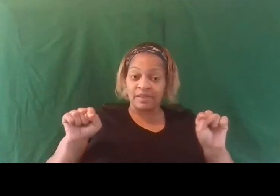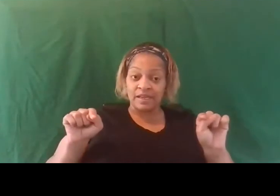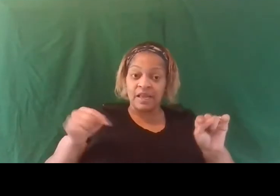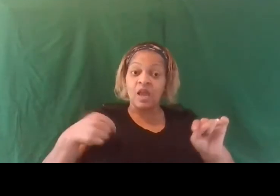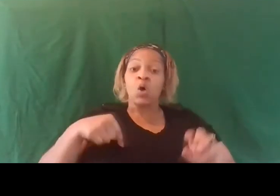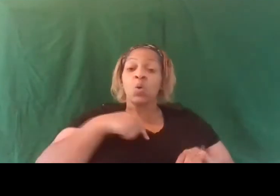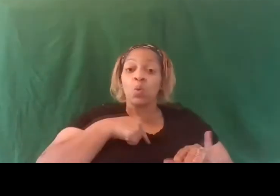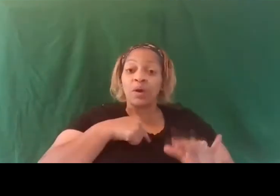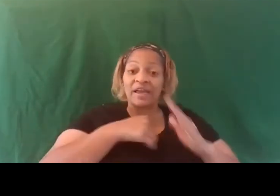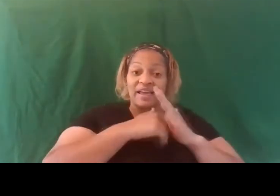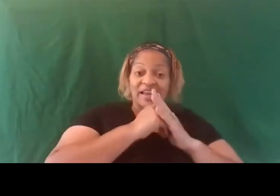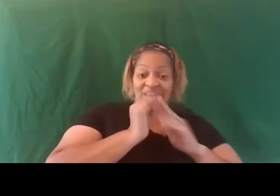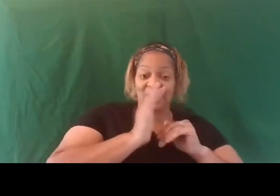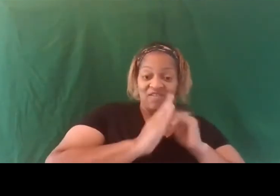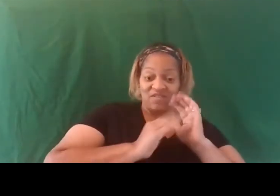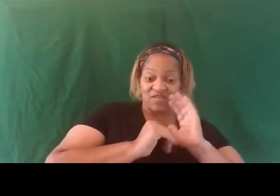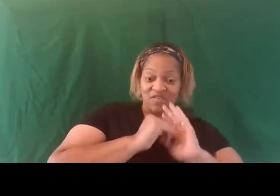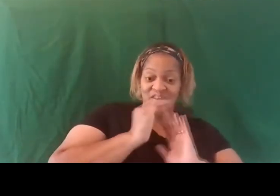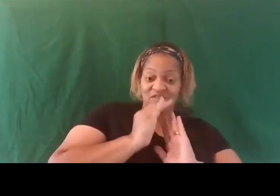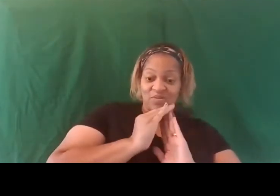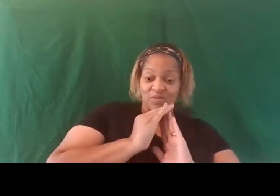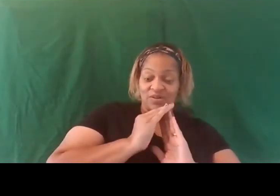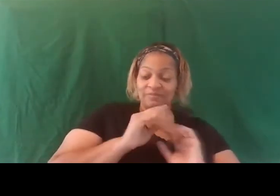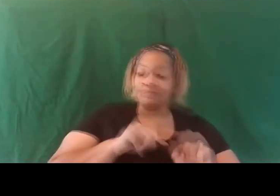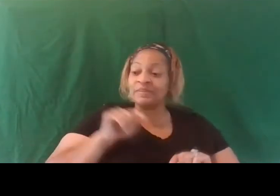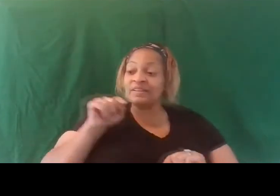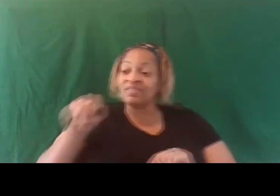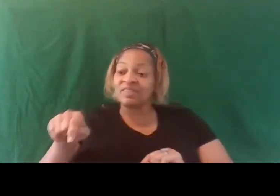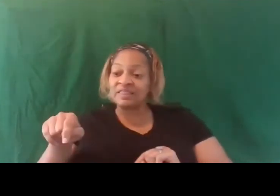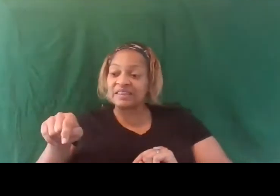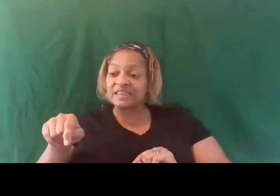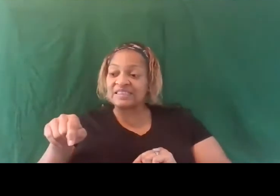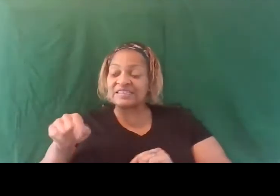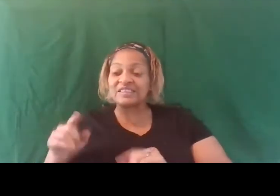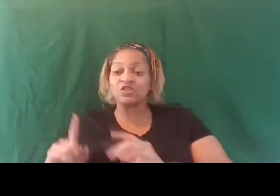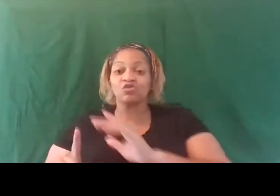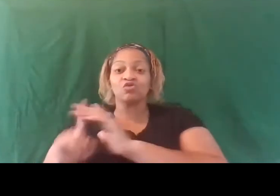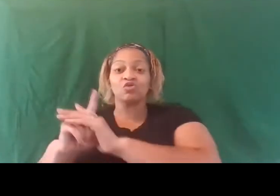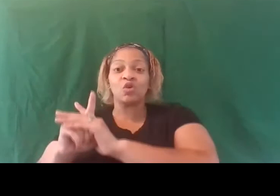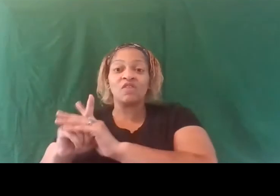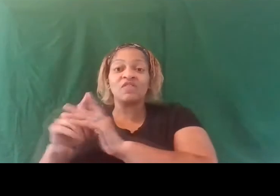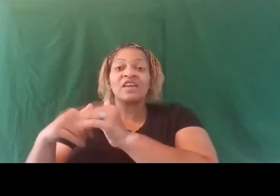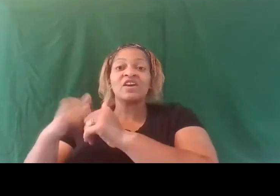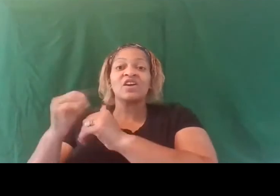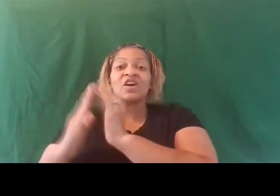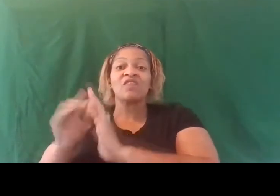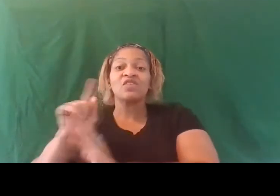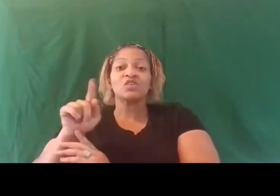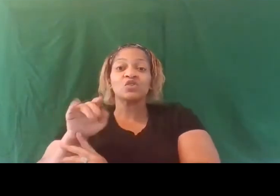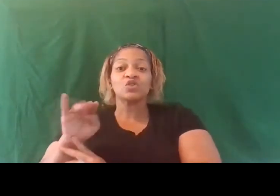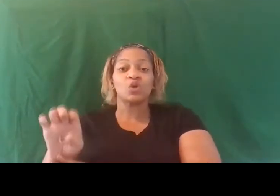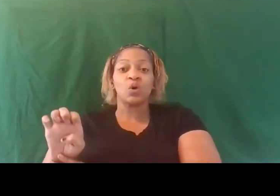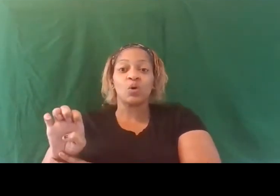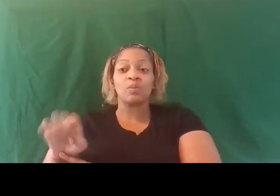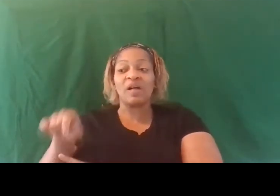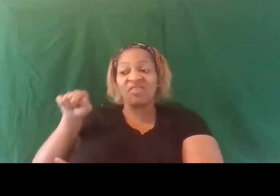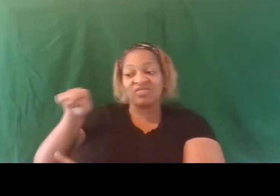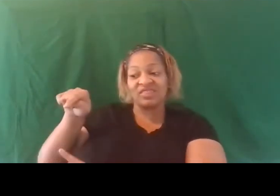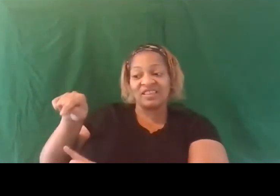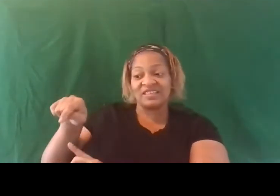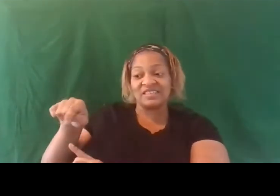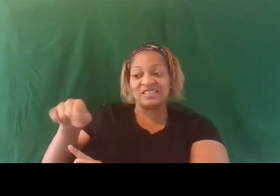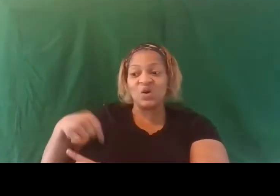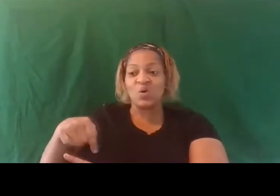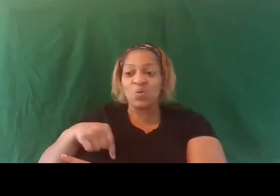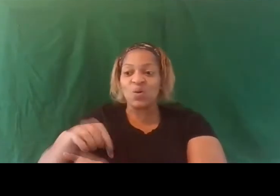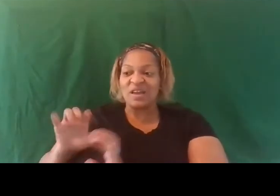and existing in the comfort zone. The comfort zone is a place where we are encouraged to push,